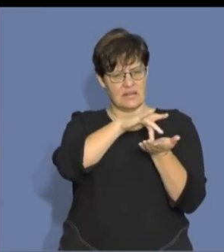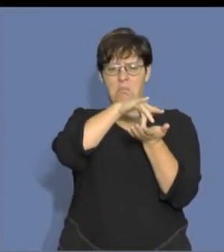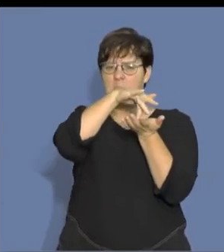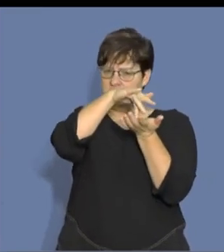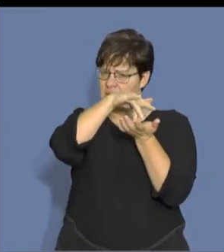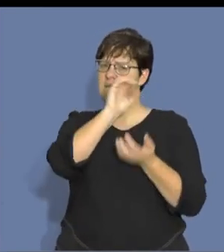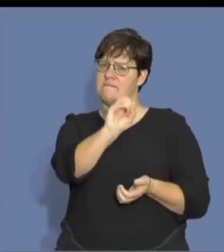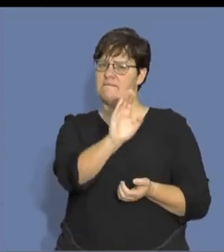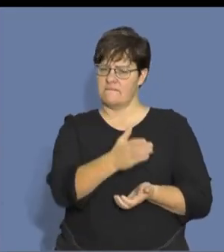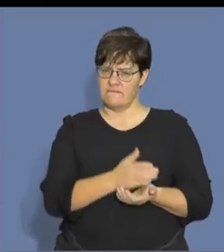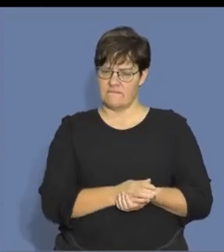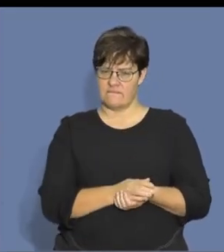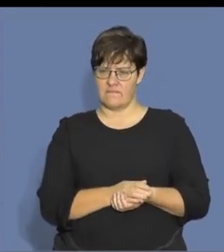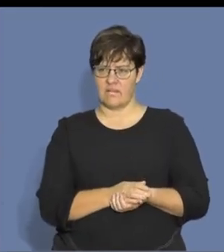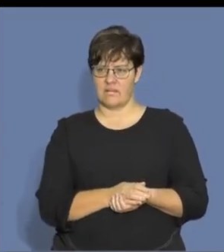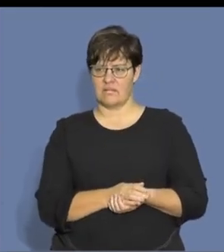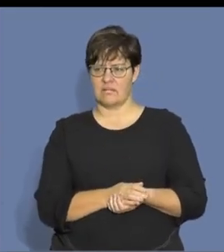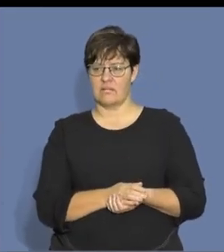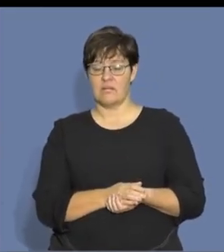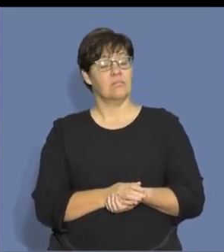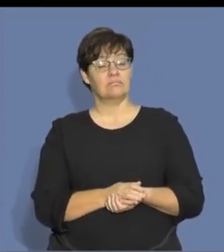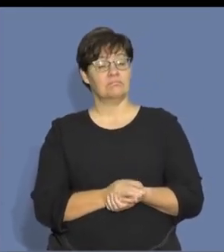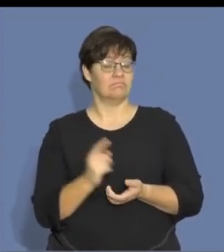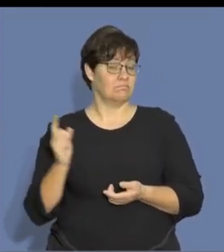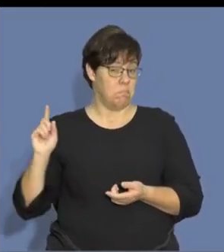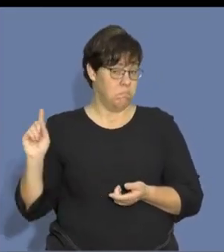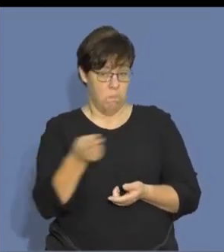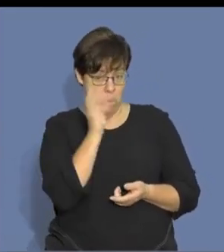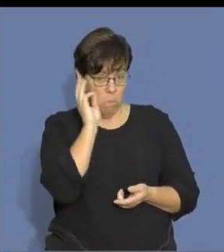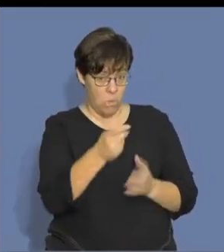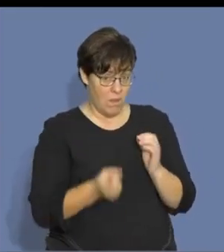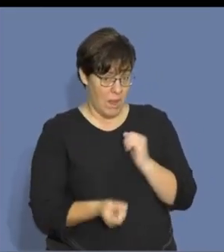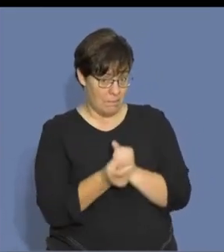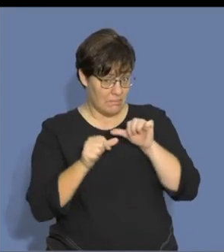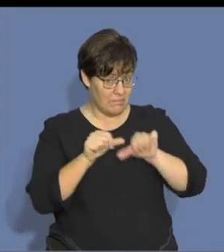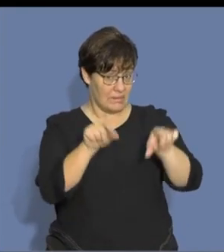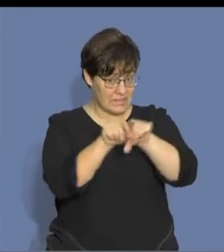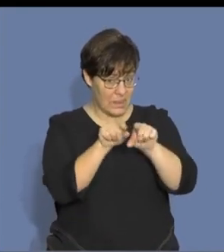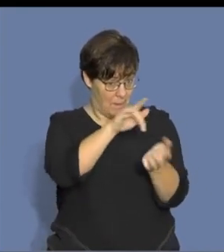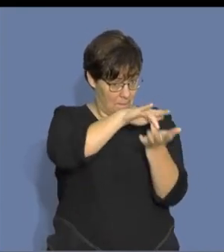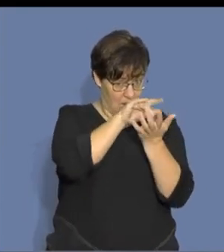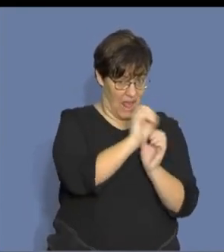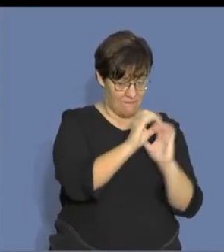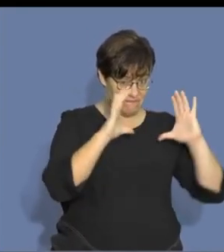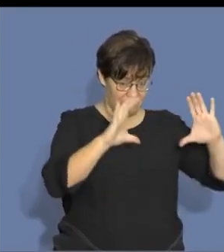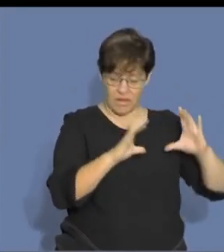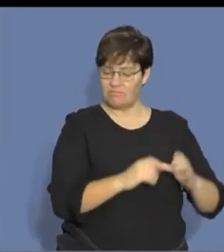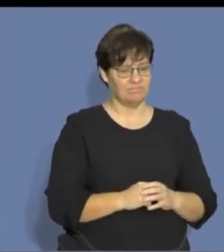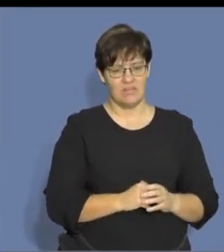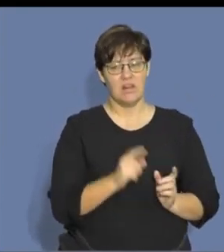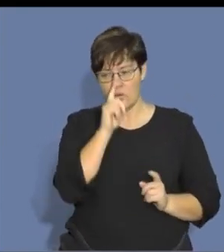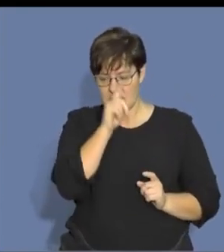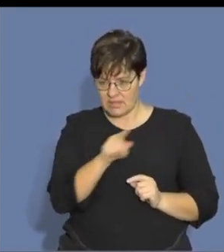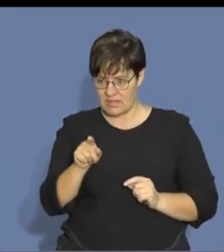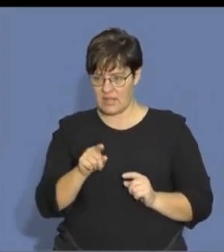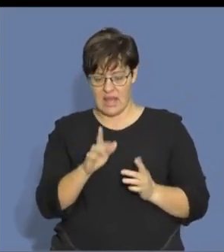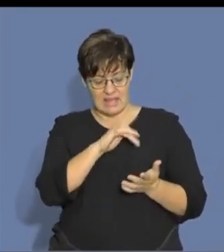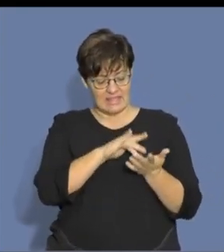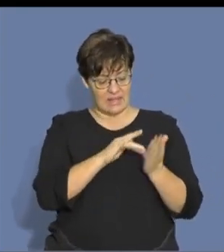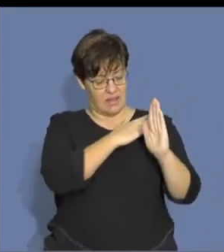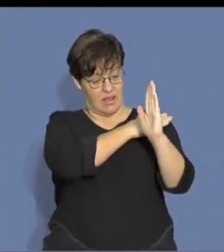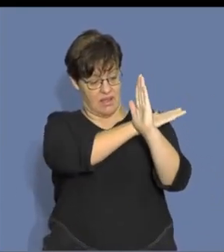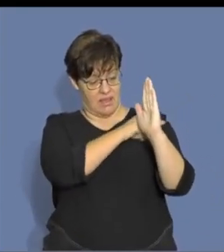middle. Now, not all of our circles are going to have the center right in the middle. Here we can see there's the center